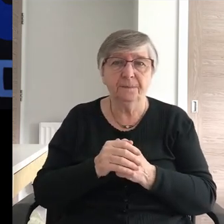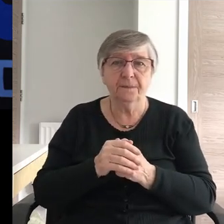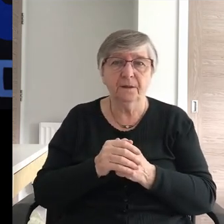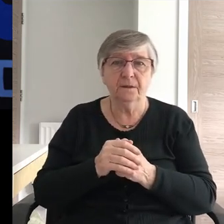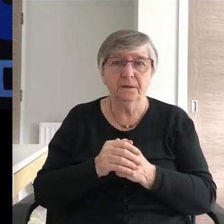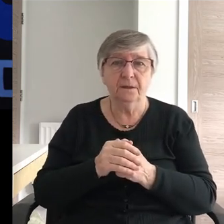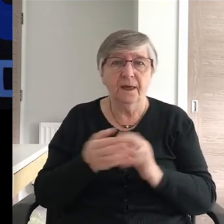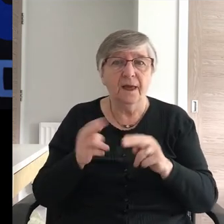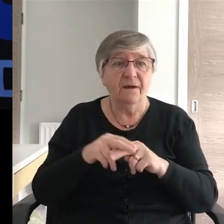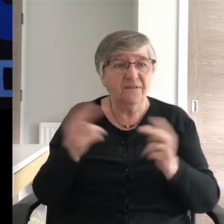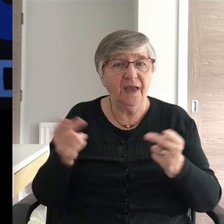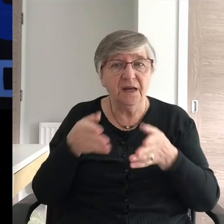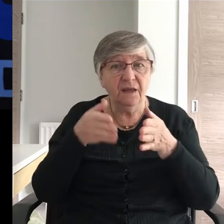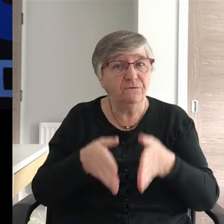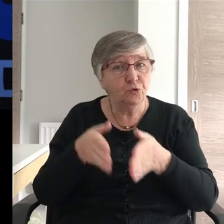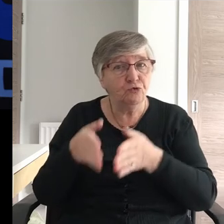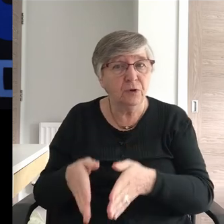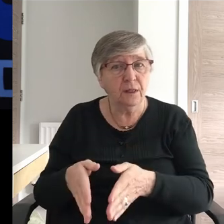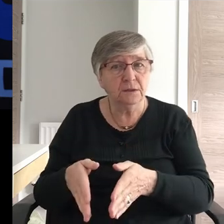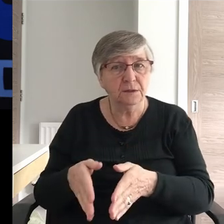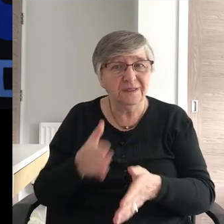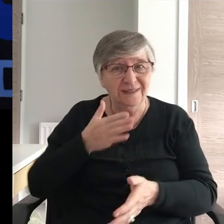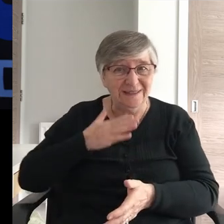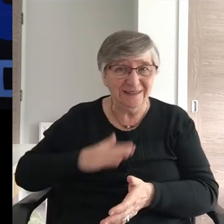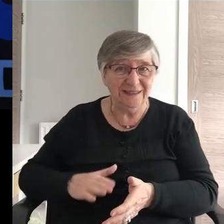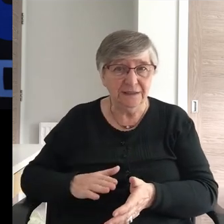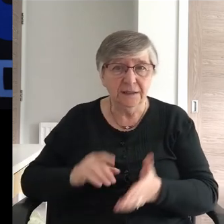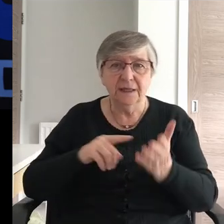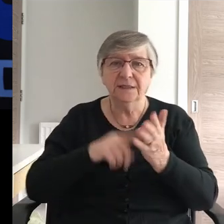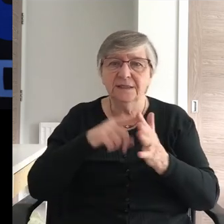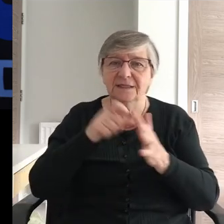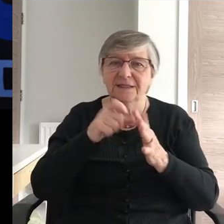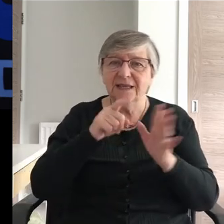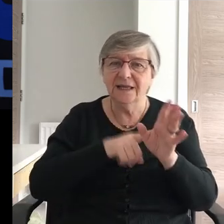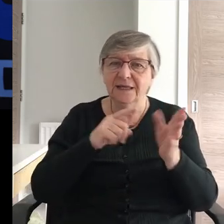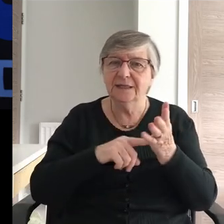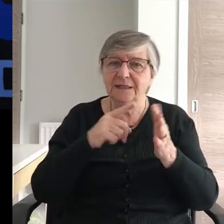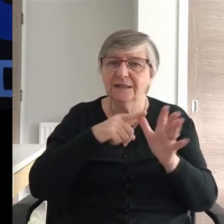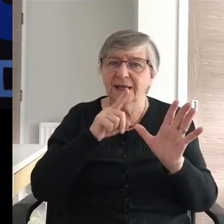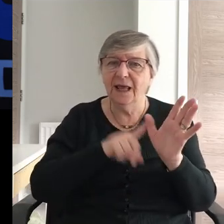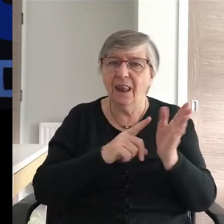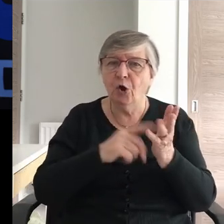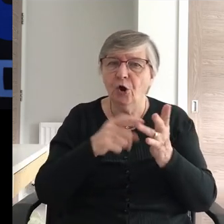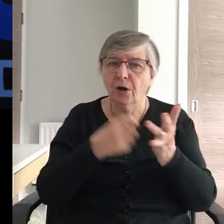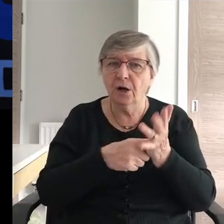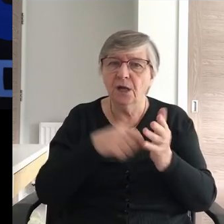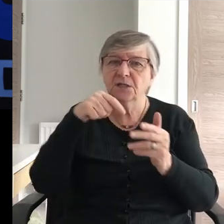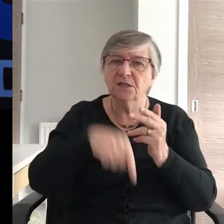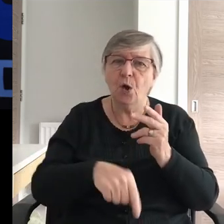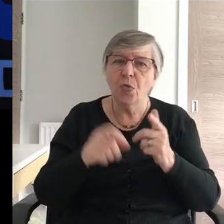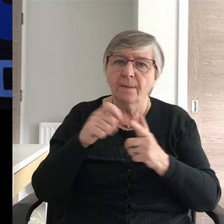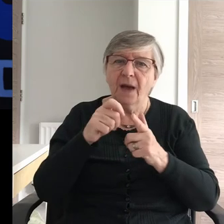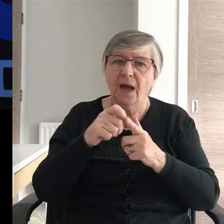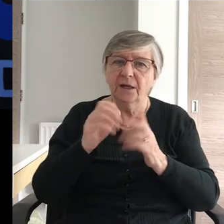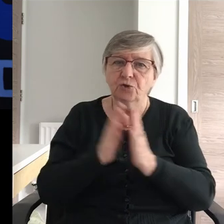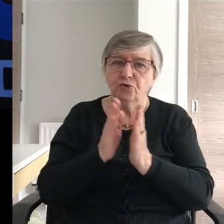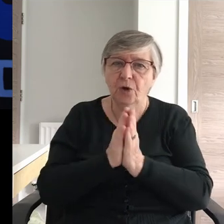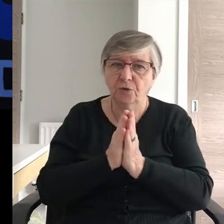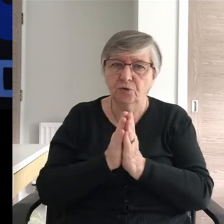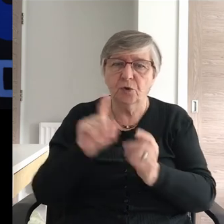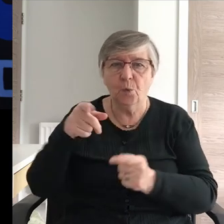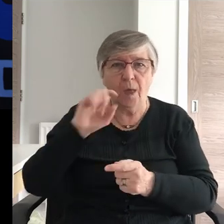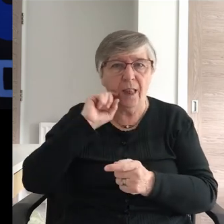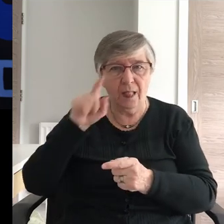this. If there are any funerals needed, Teddy Taylor of the South Parish Church